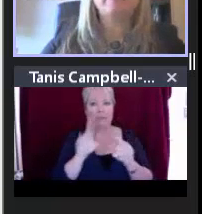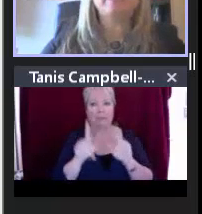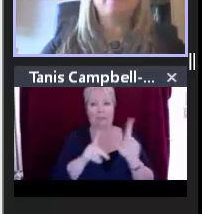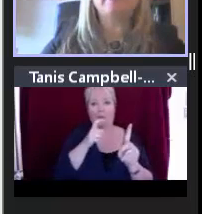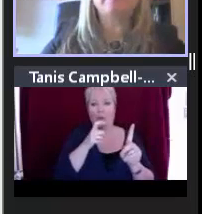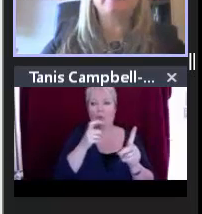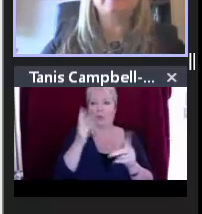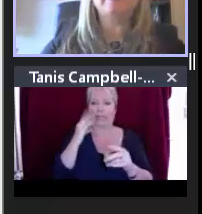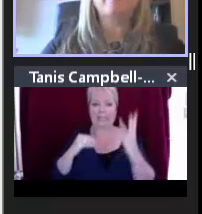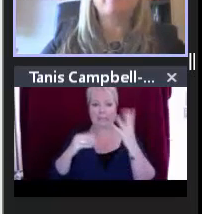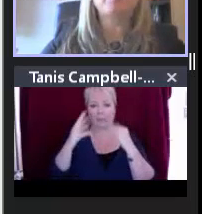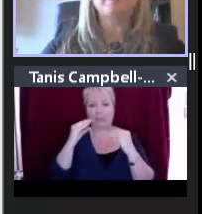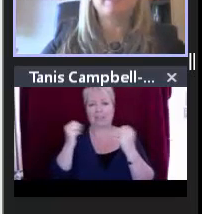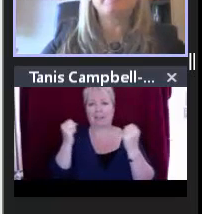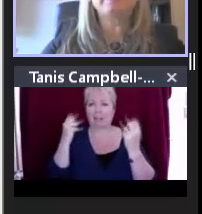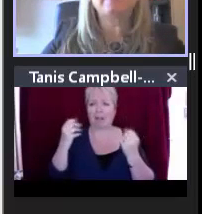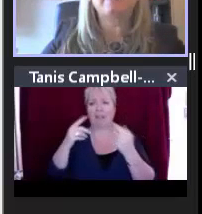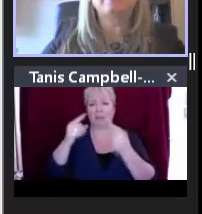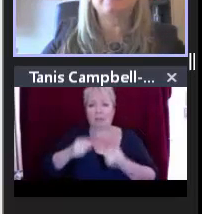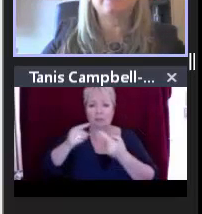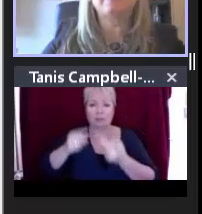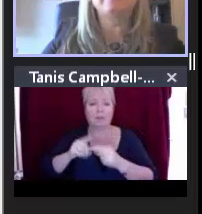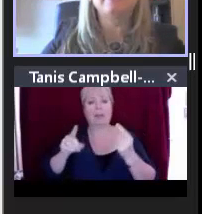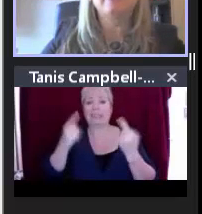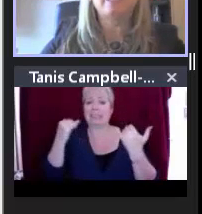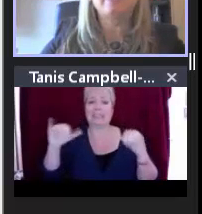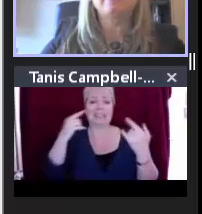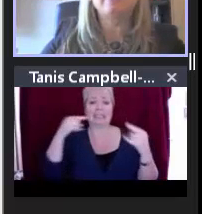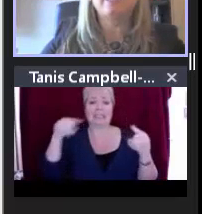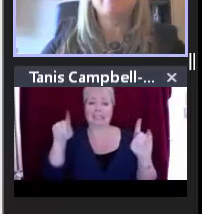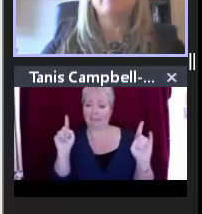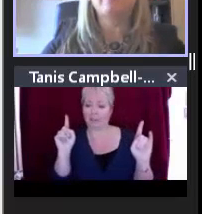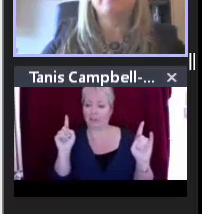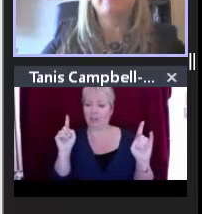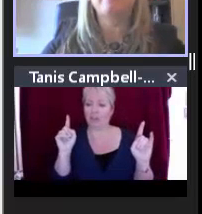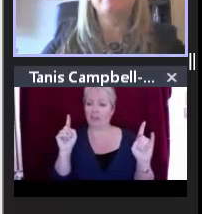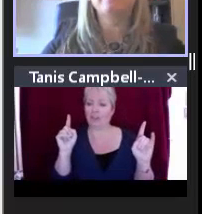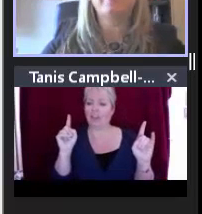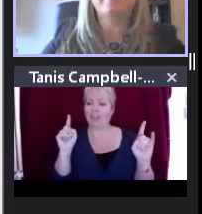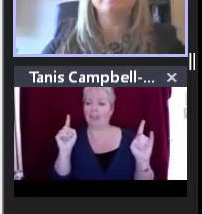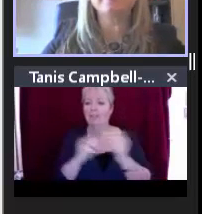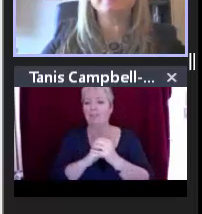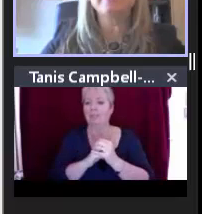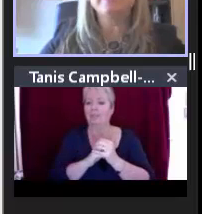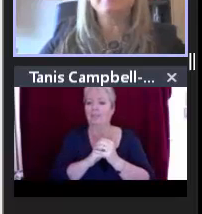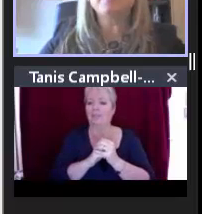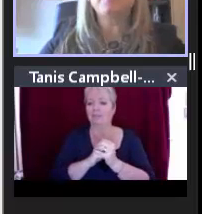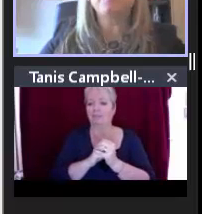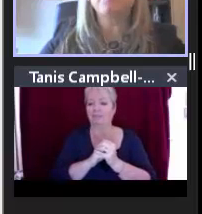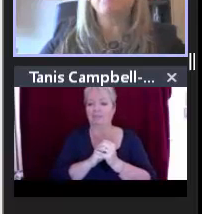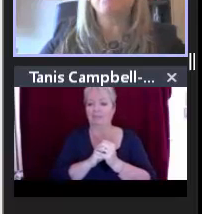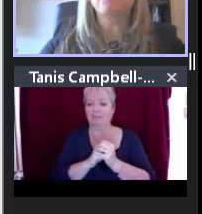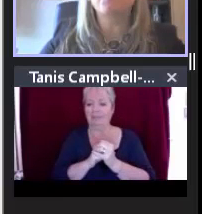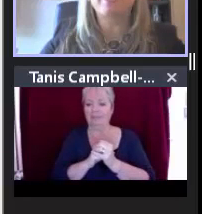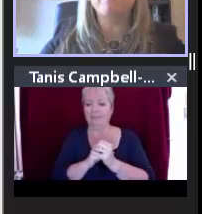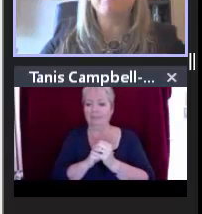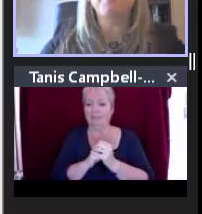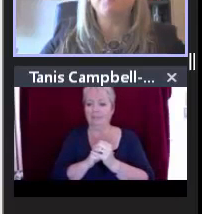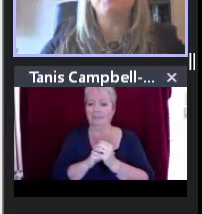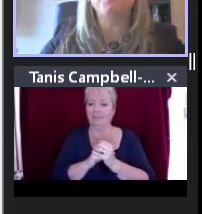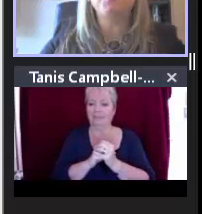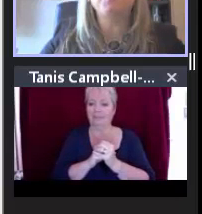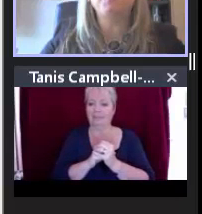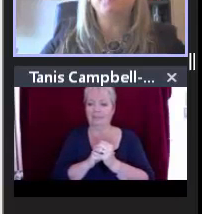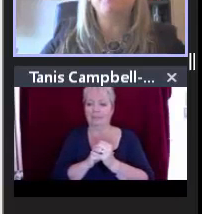still have success. After becoming sick, I decided I needed to have a fulfilling life, so thanks." So great